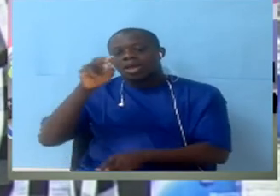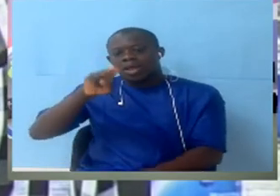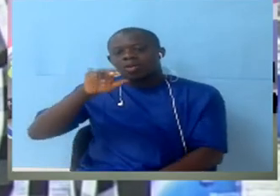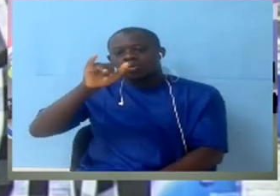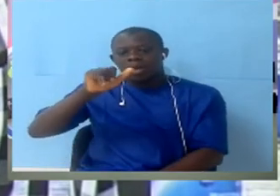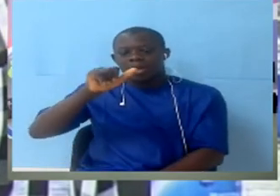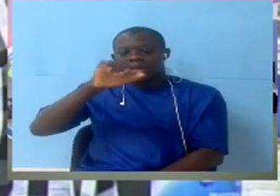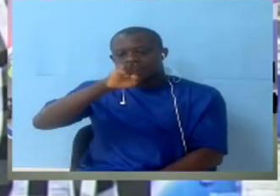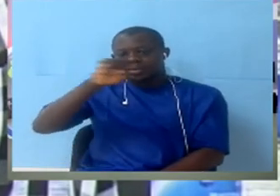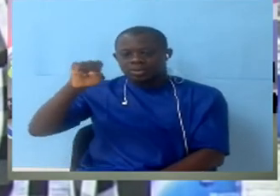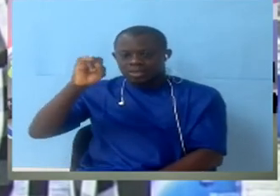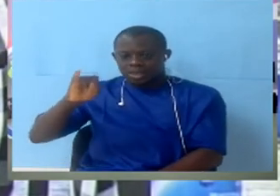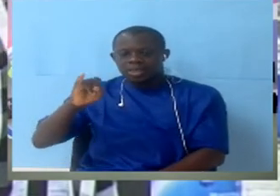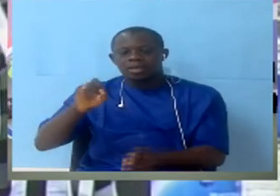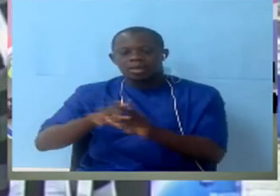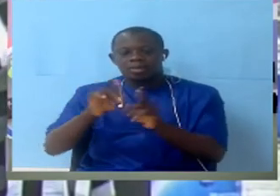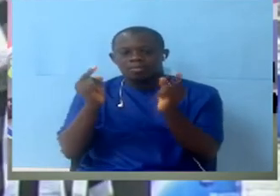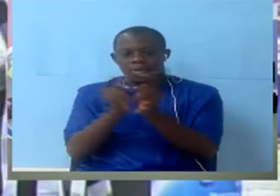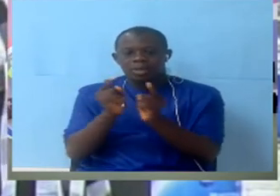I found one man, single Nyasi.